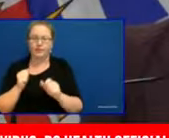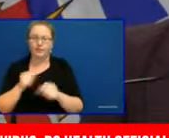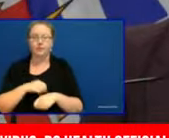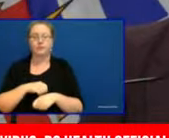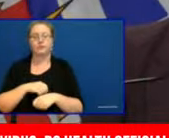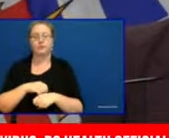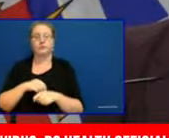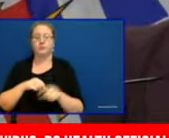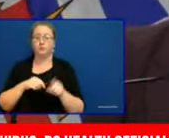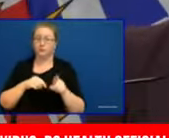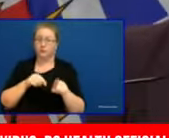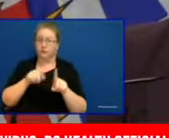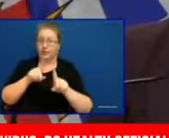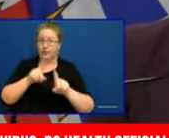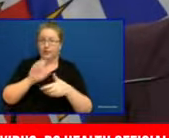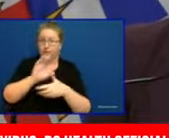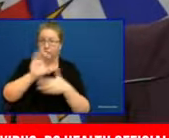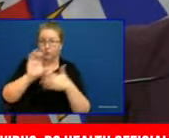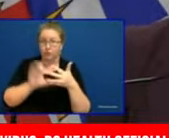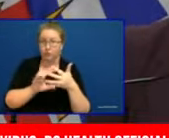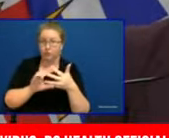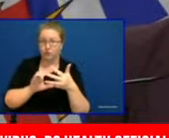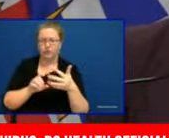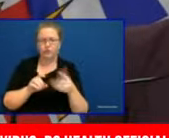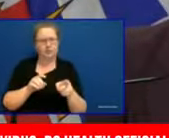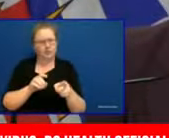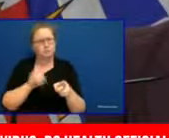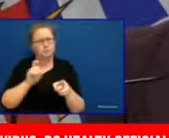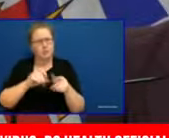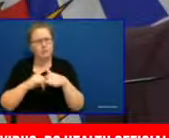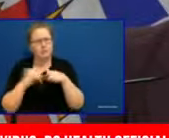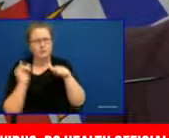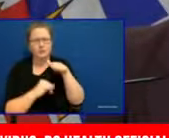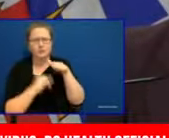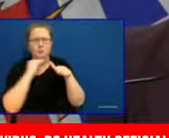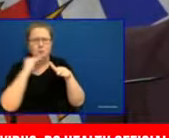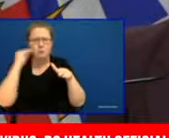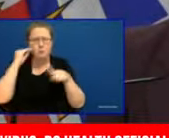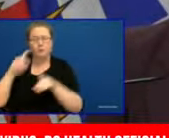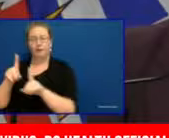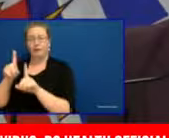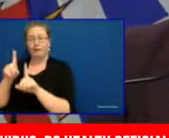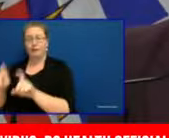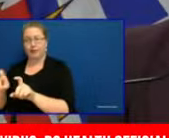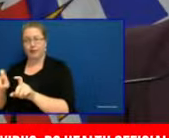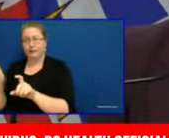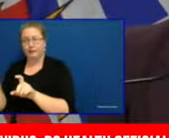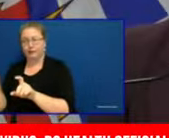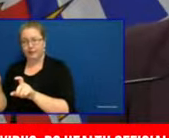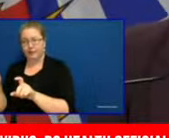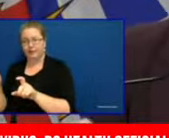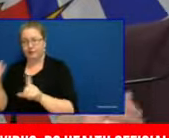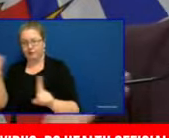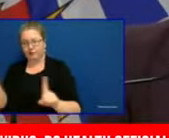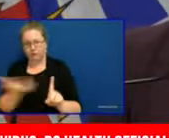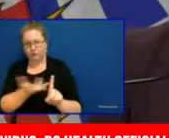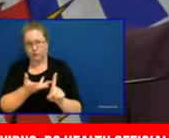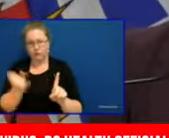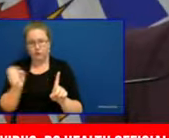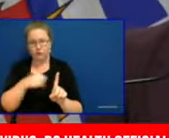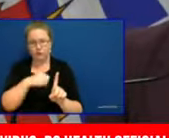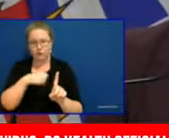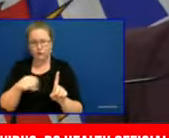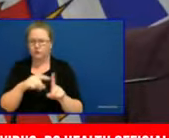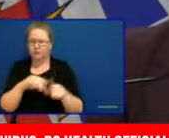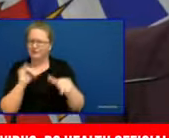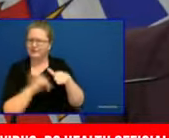meet the testing criteria and have symptoms that could be COVID, that you must self-isolate until you get your test results back. And we're getting those